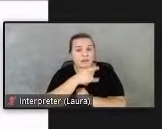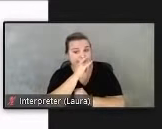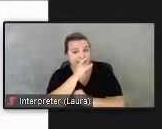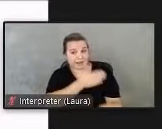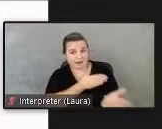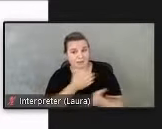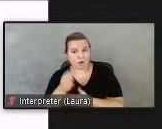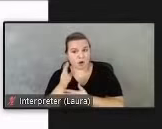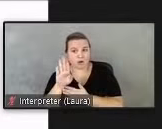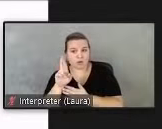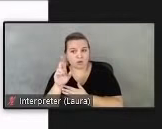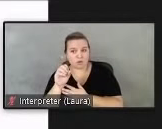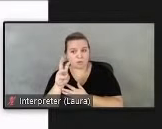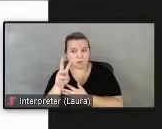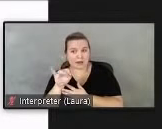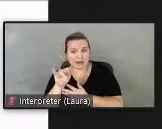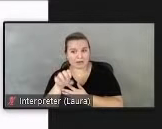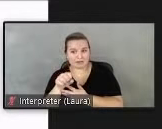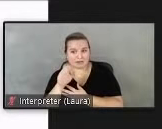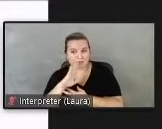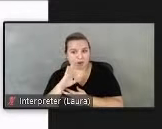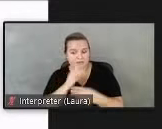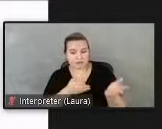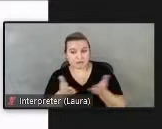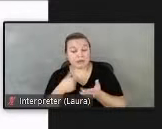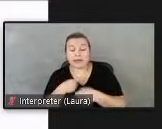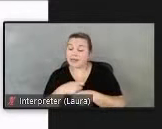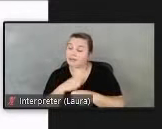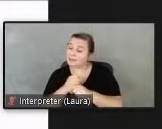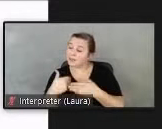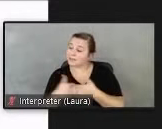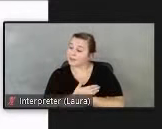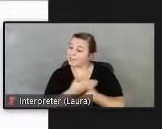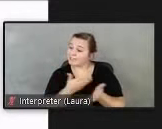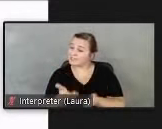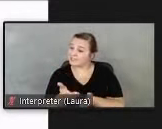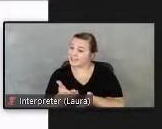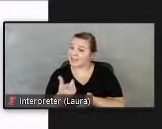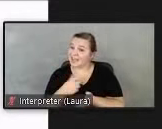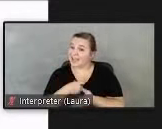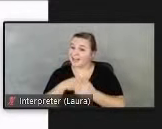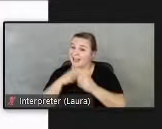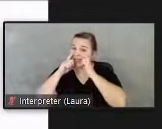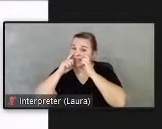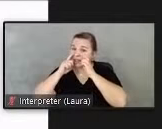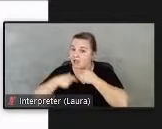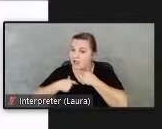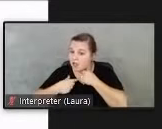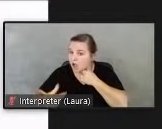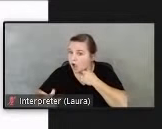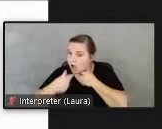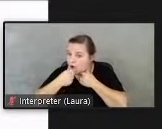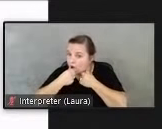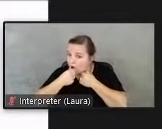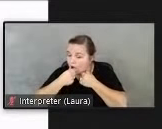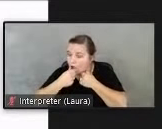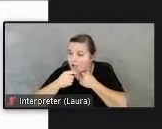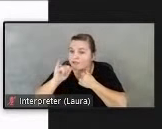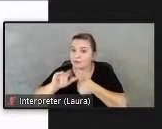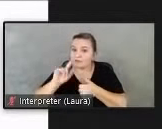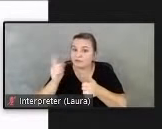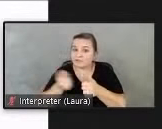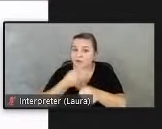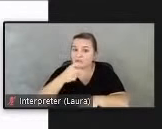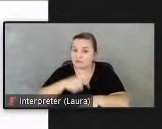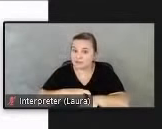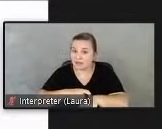brownies. And she said, fresh homemade brownies. And I lowered my mask to eat the brownie. And I realized I the first time in a whole week that my face